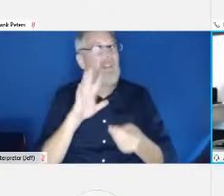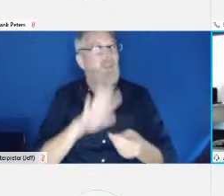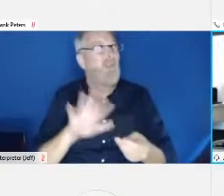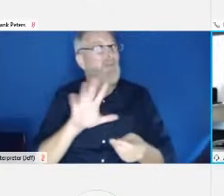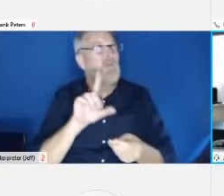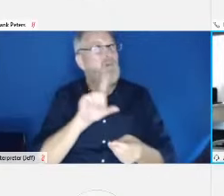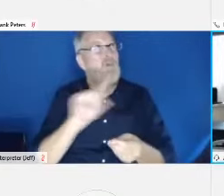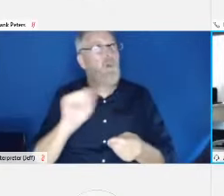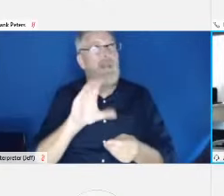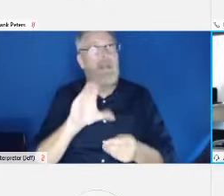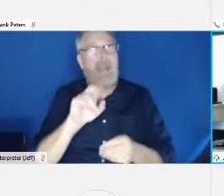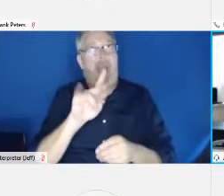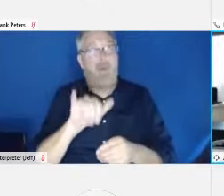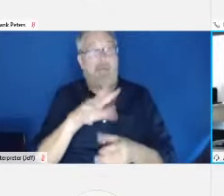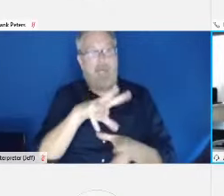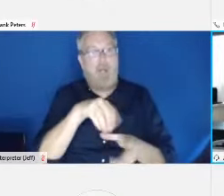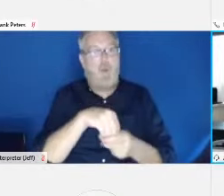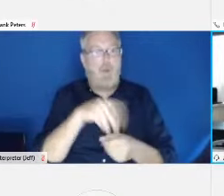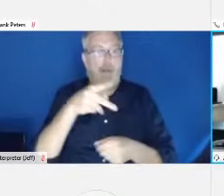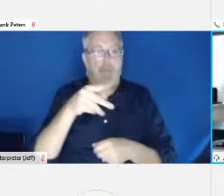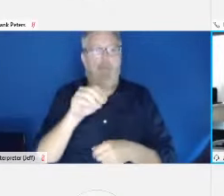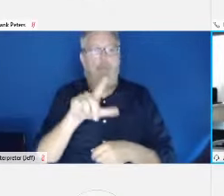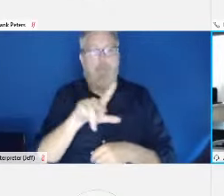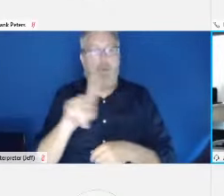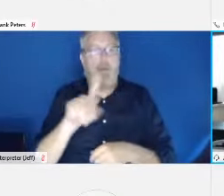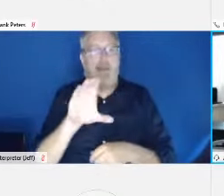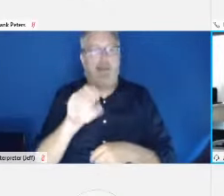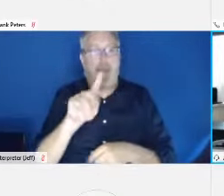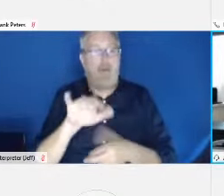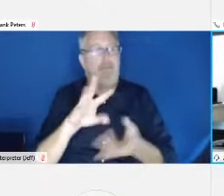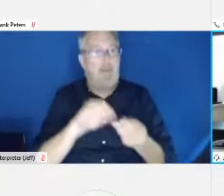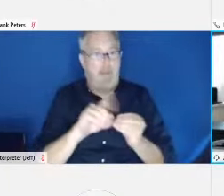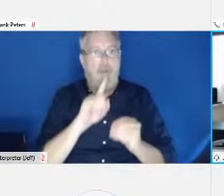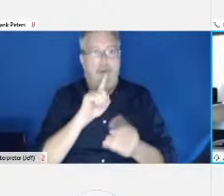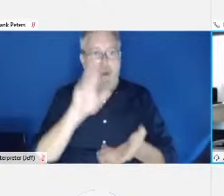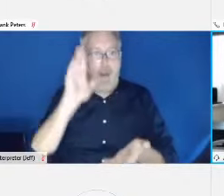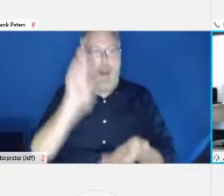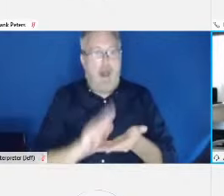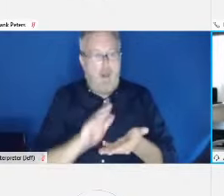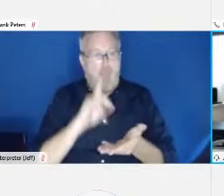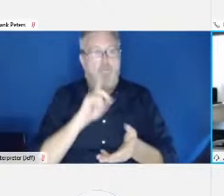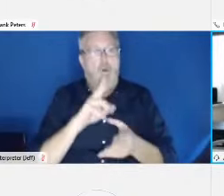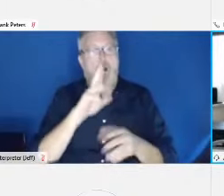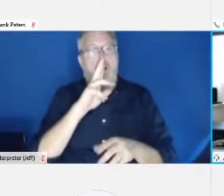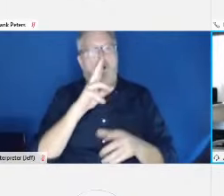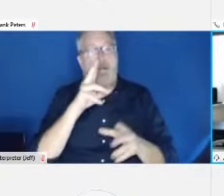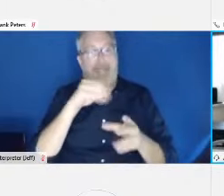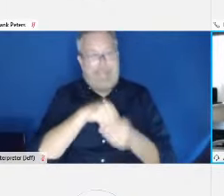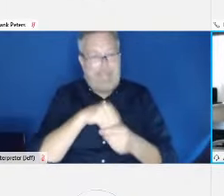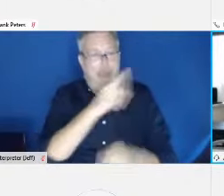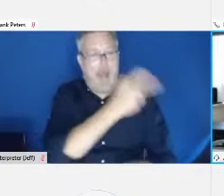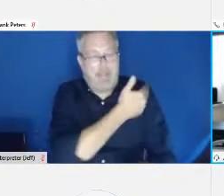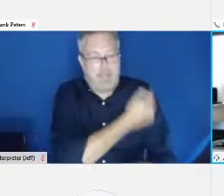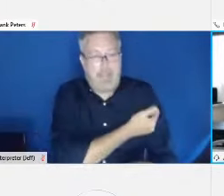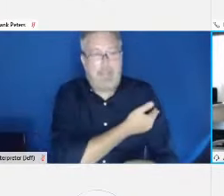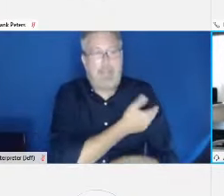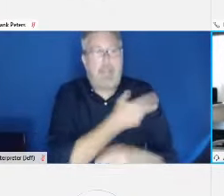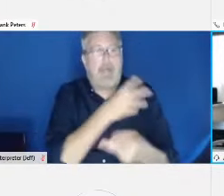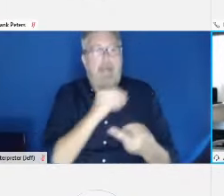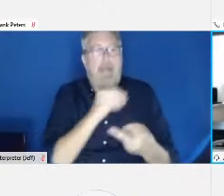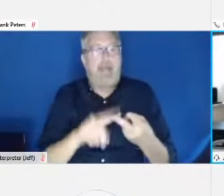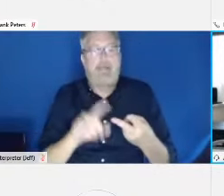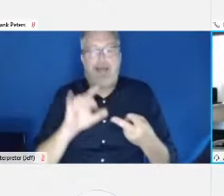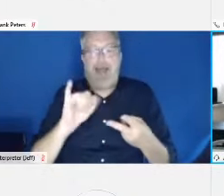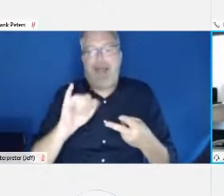counties or more, including Des Moines and that, those numbers are very low, both for hospitalizations due to COVID and